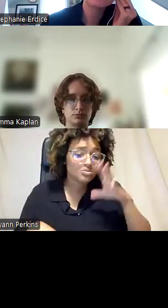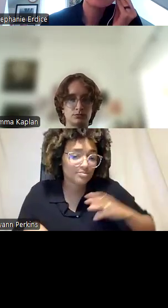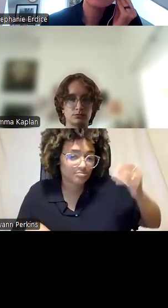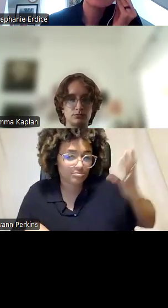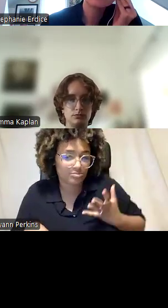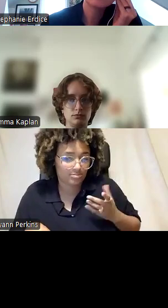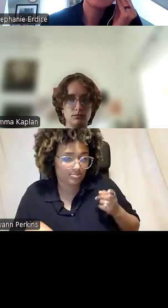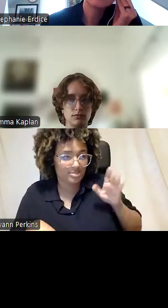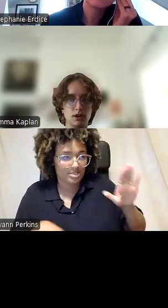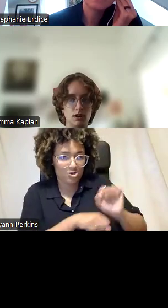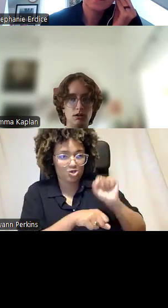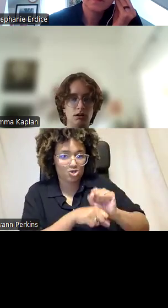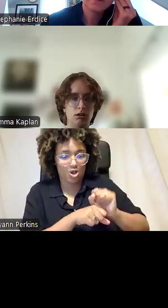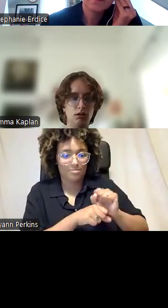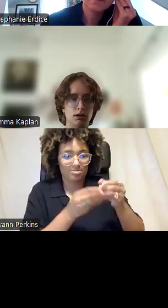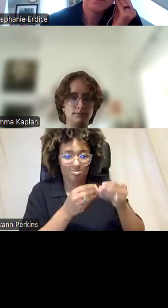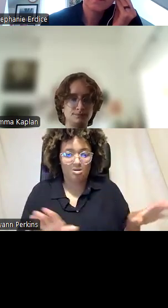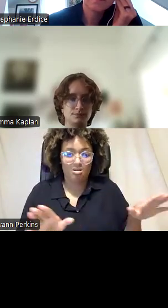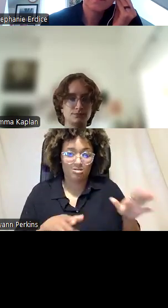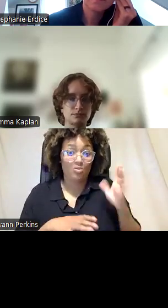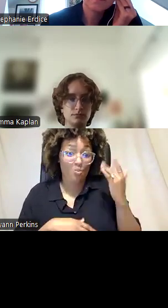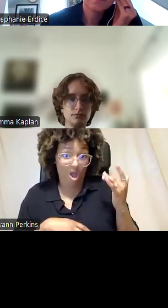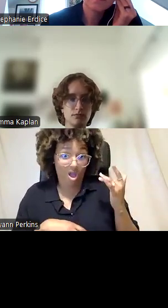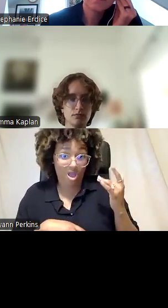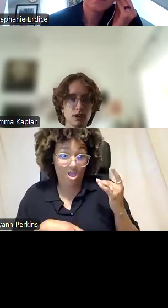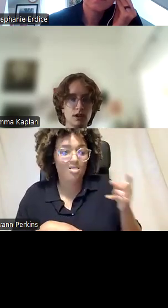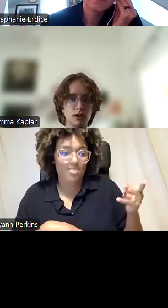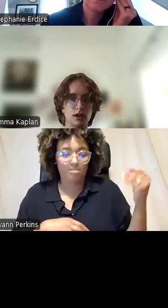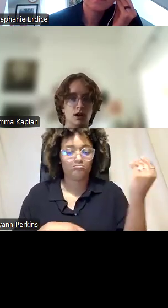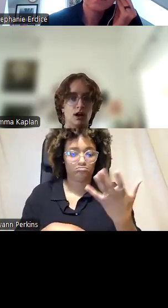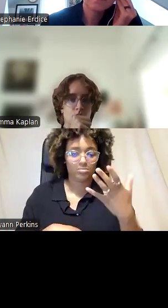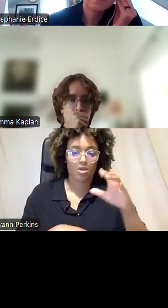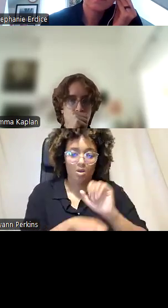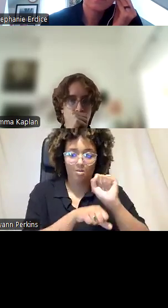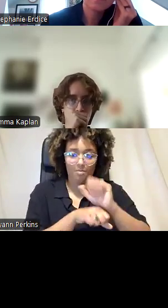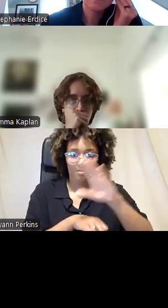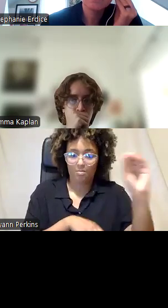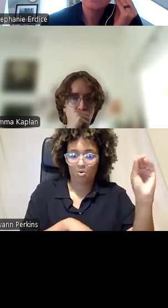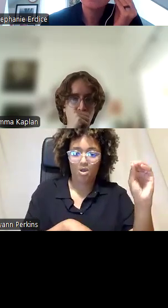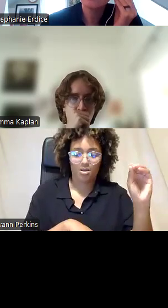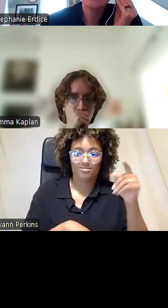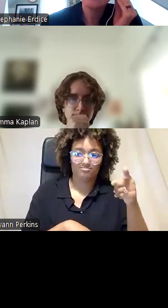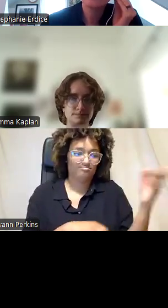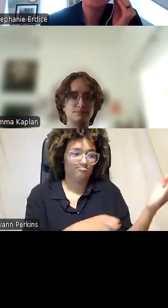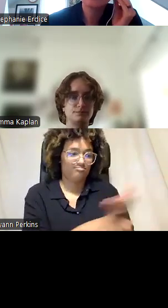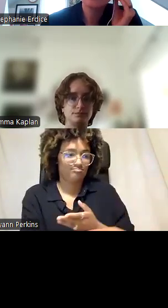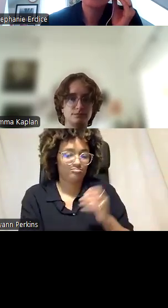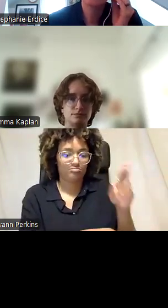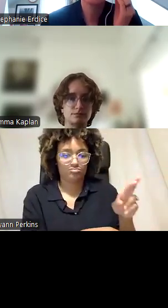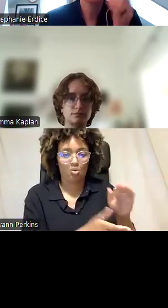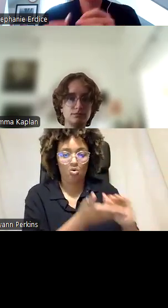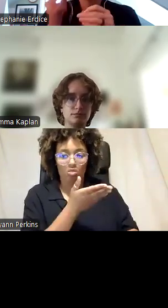their jobs as a result of disclosing it's just mind-boggling, and it's not right.